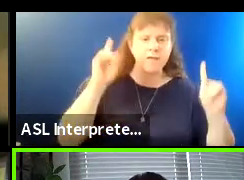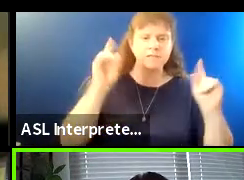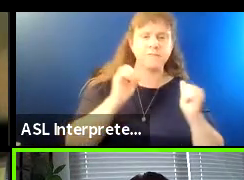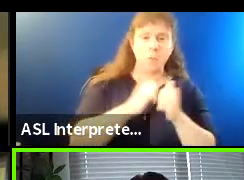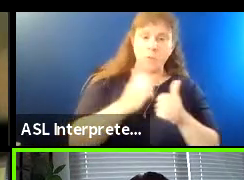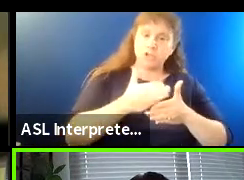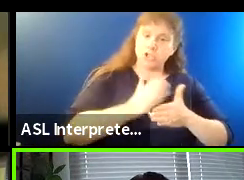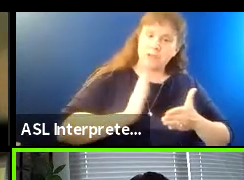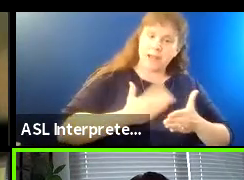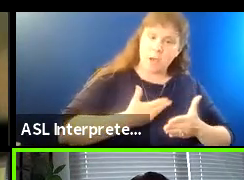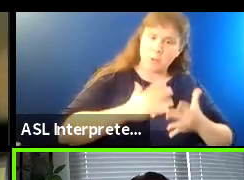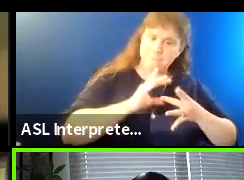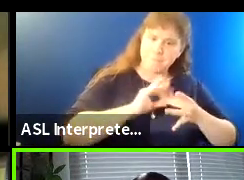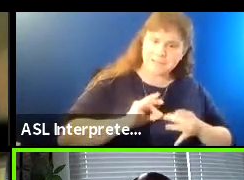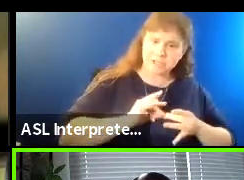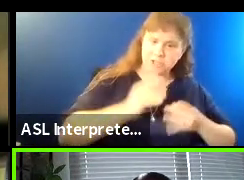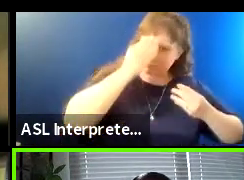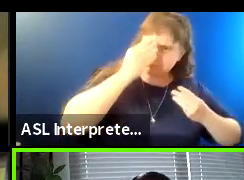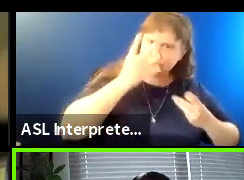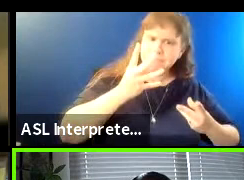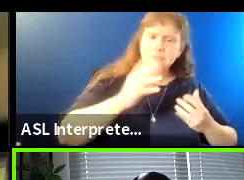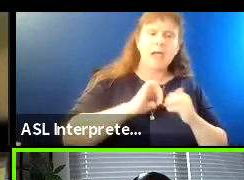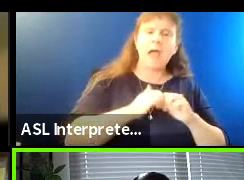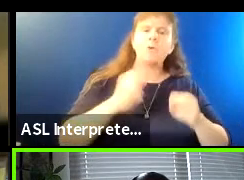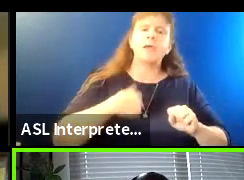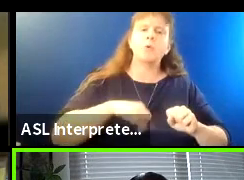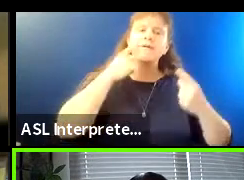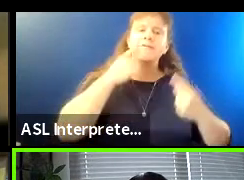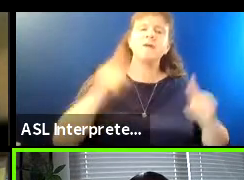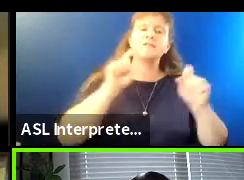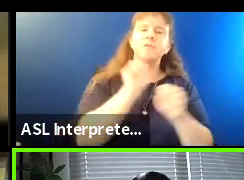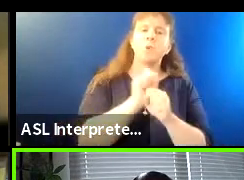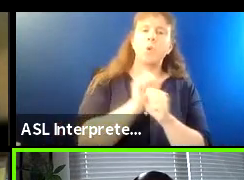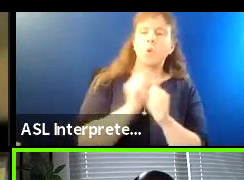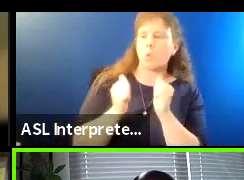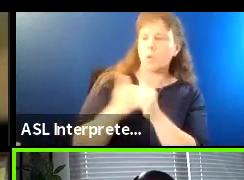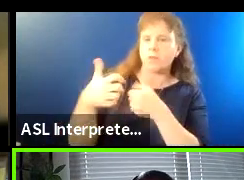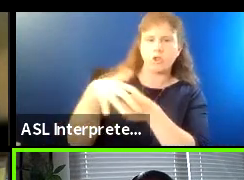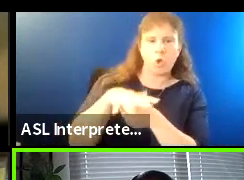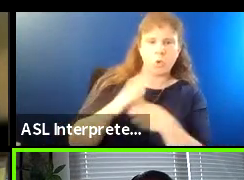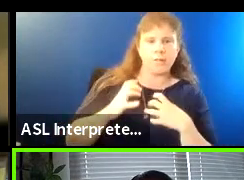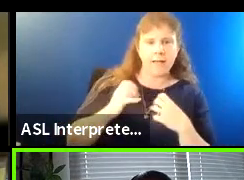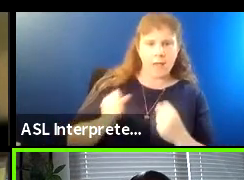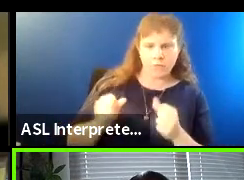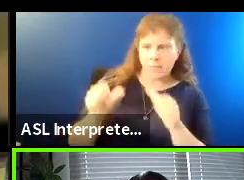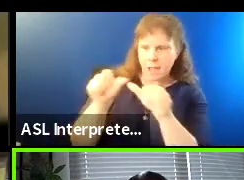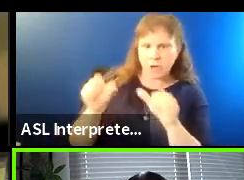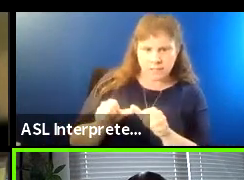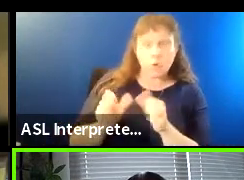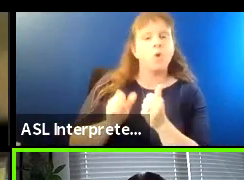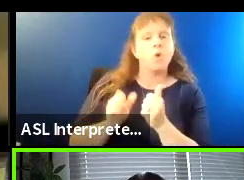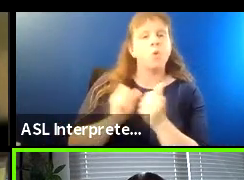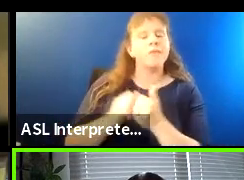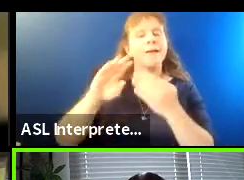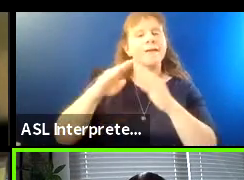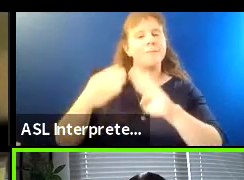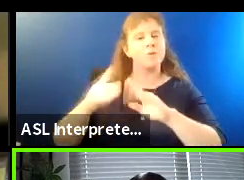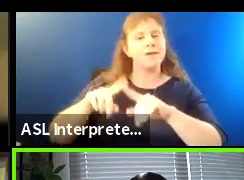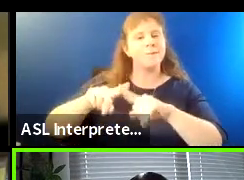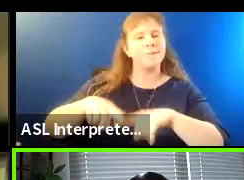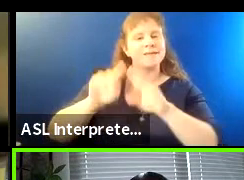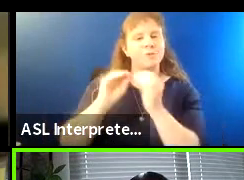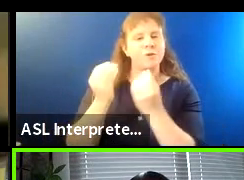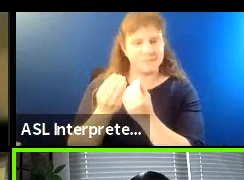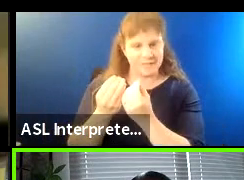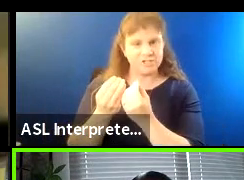is, how can we effectively work as local health jurisdictions with those community-based organizations taking the actions